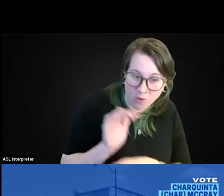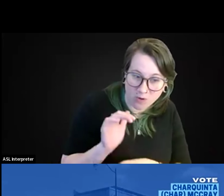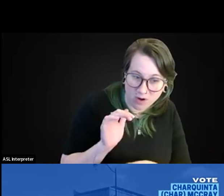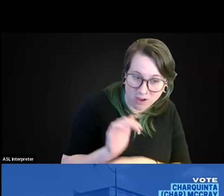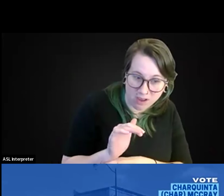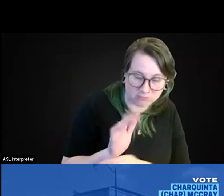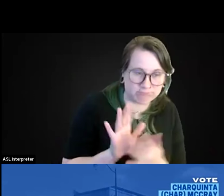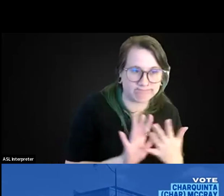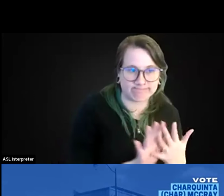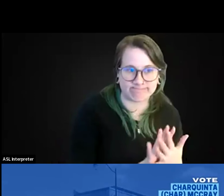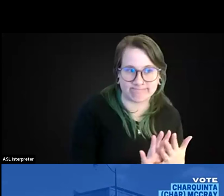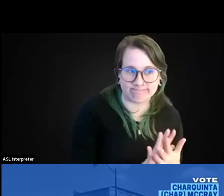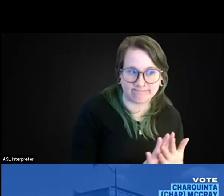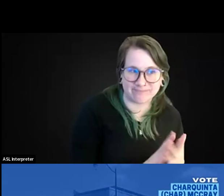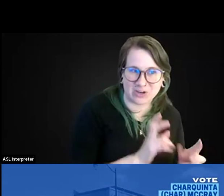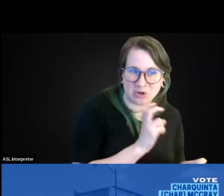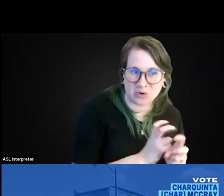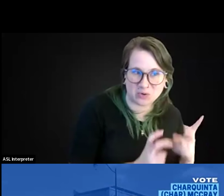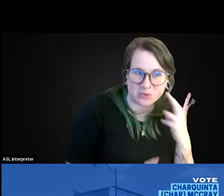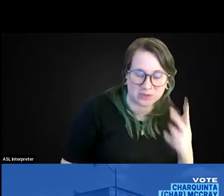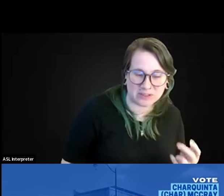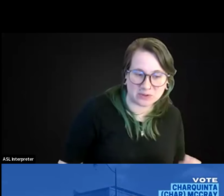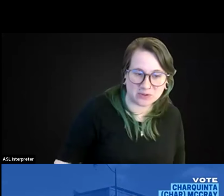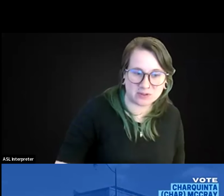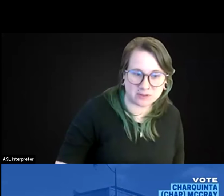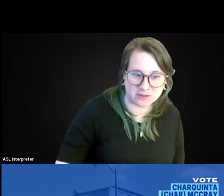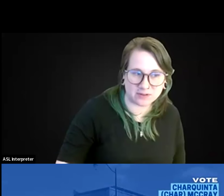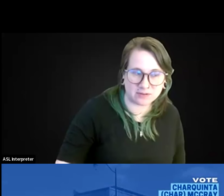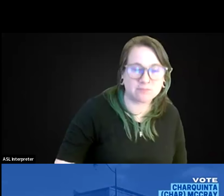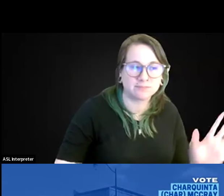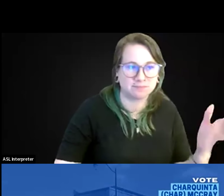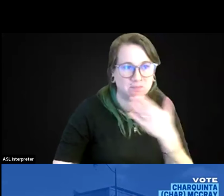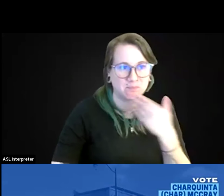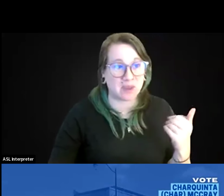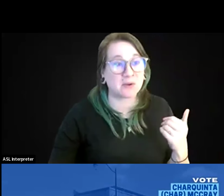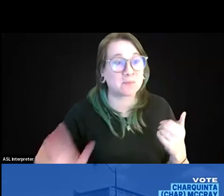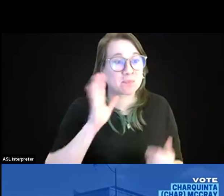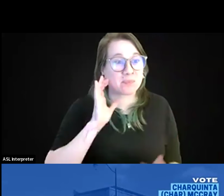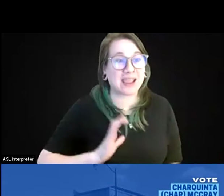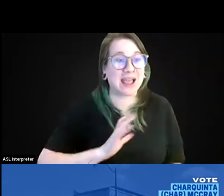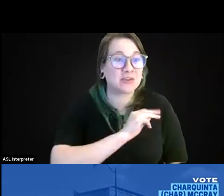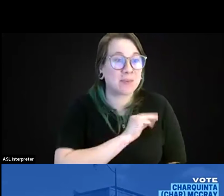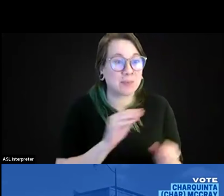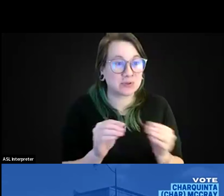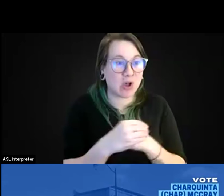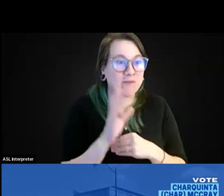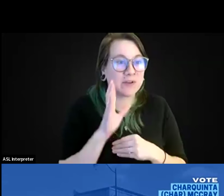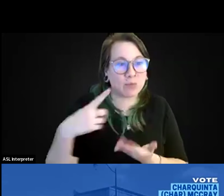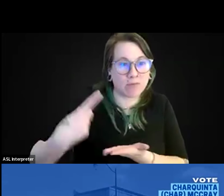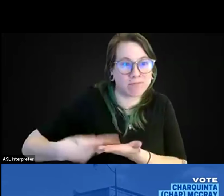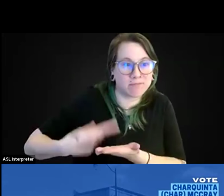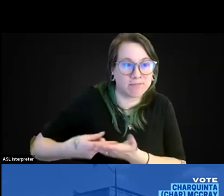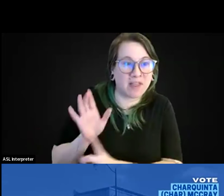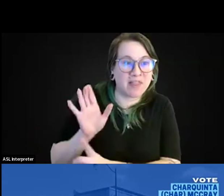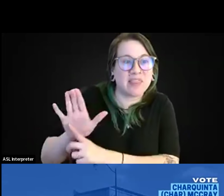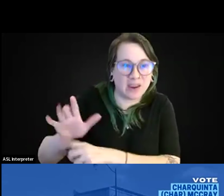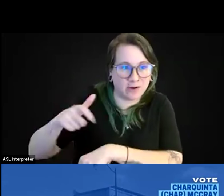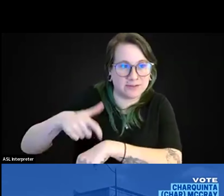someone can just drop that information in the chat. the councilmember's office will talk about it at their allotted